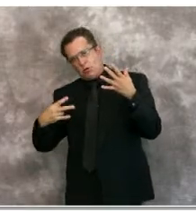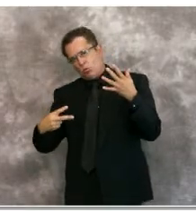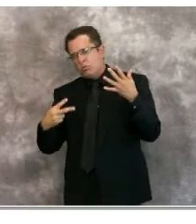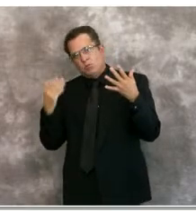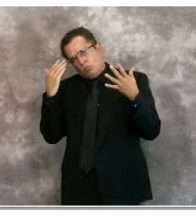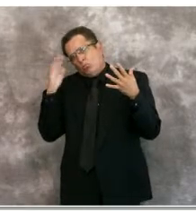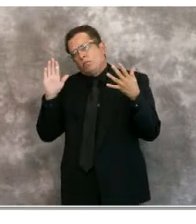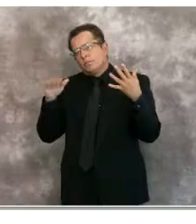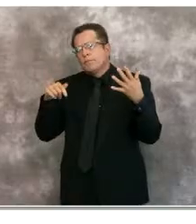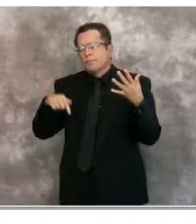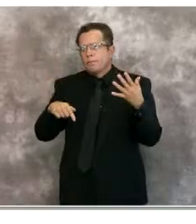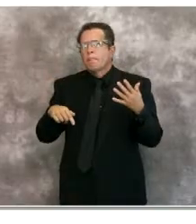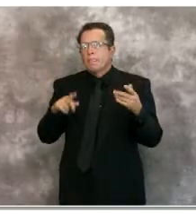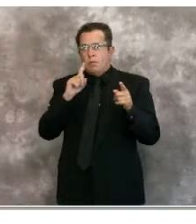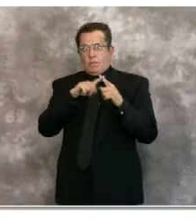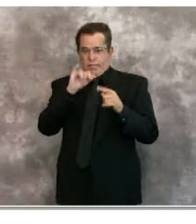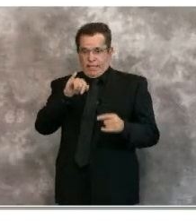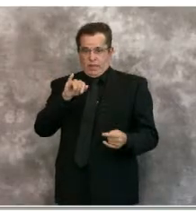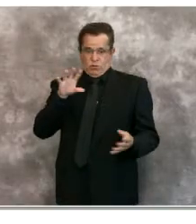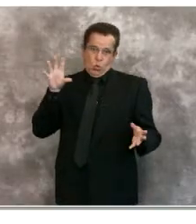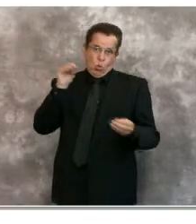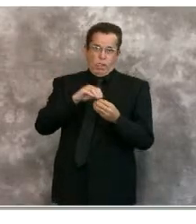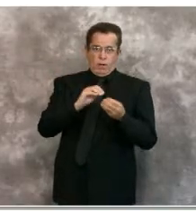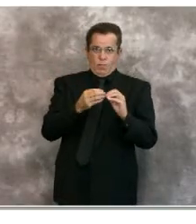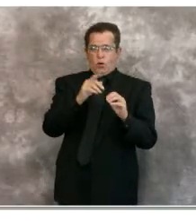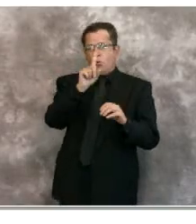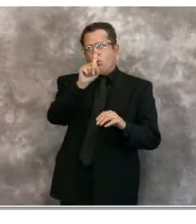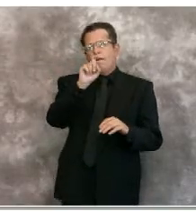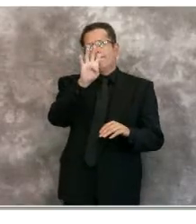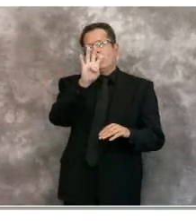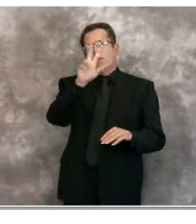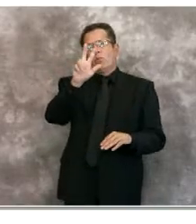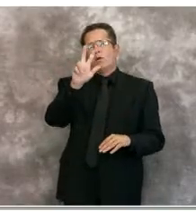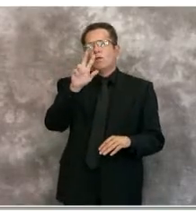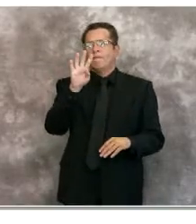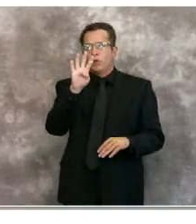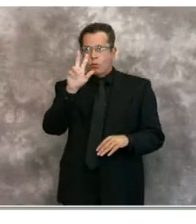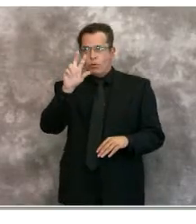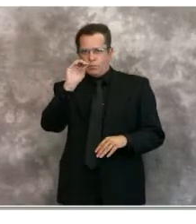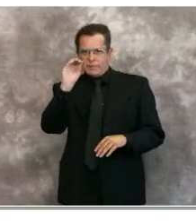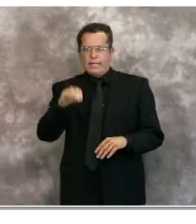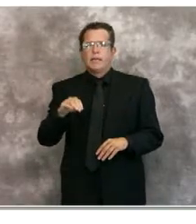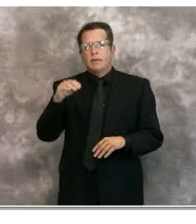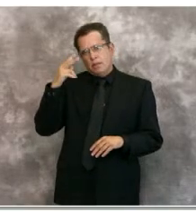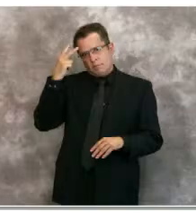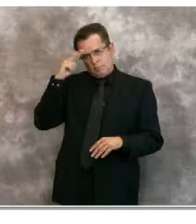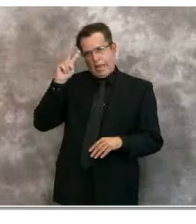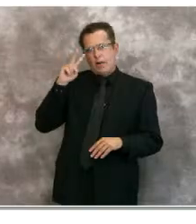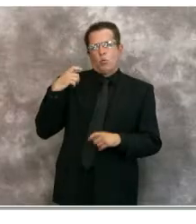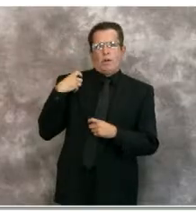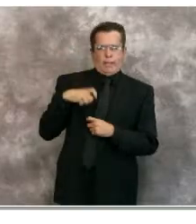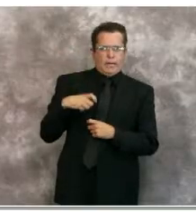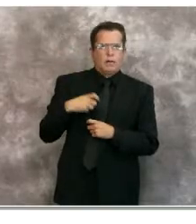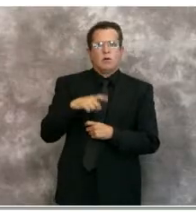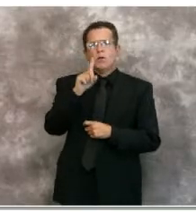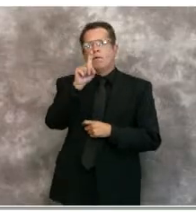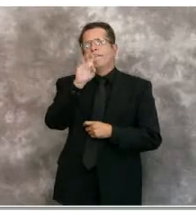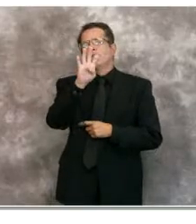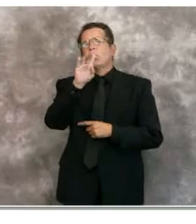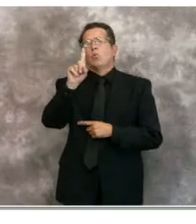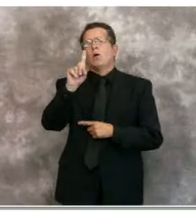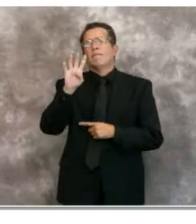total. Of this number, 143 or 43% are Hispanic or Latino, 141